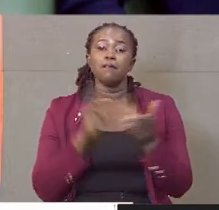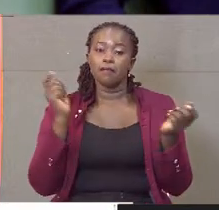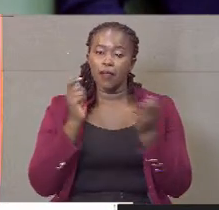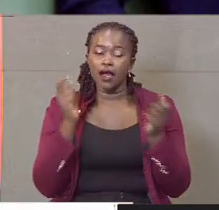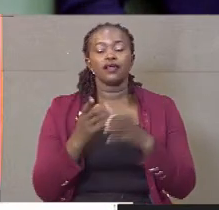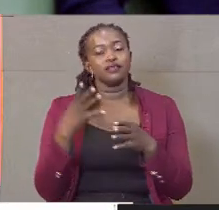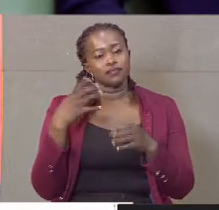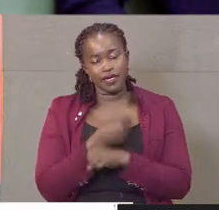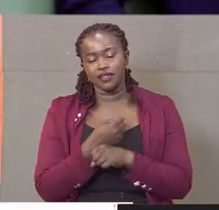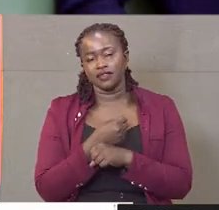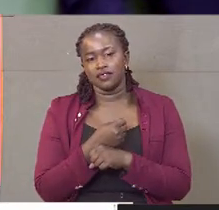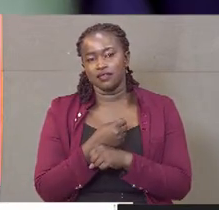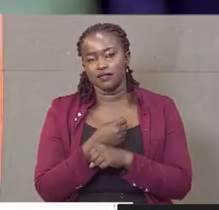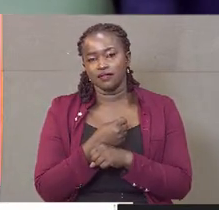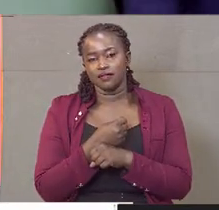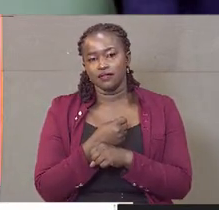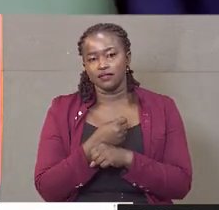and